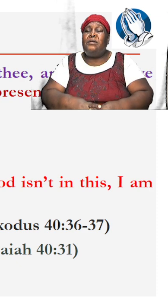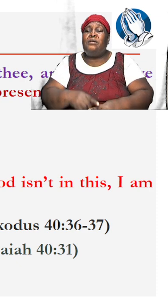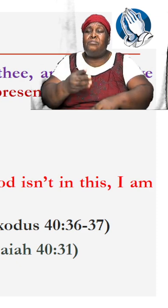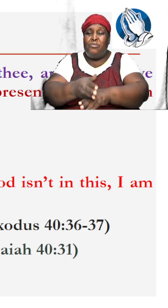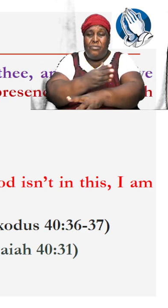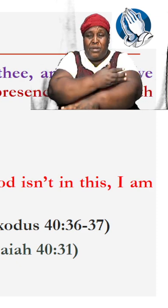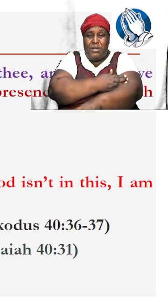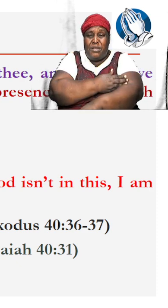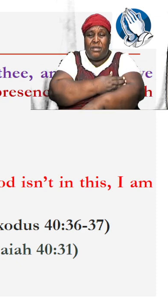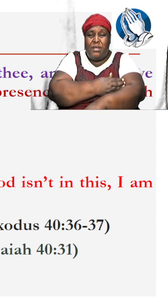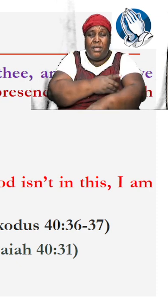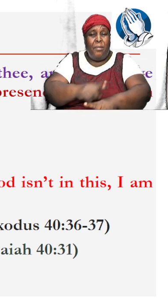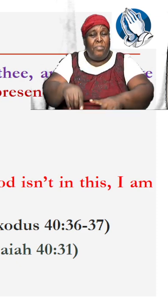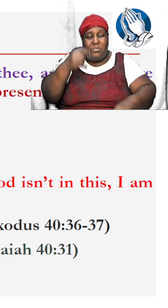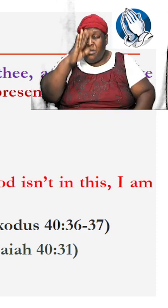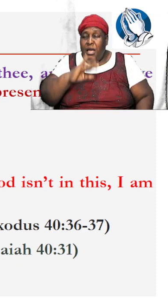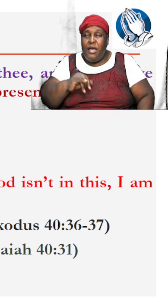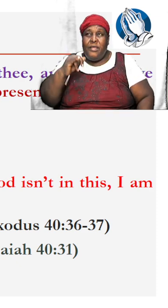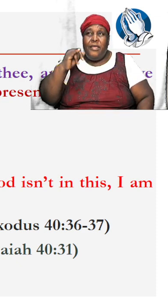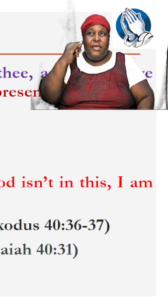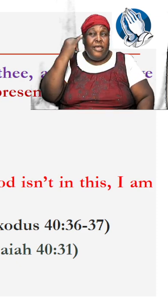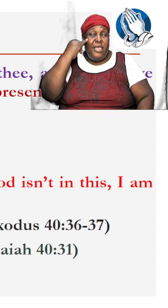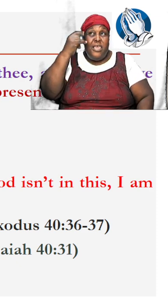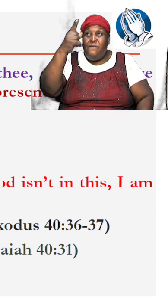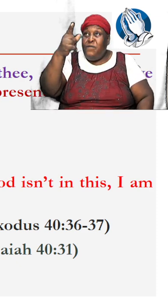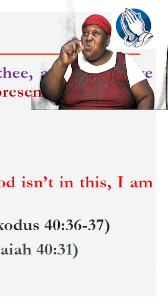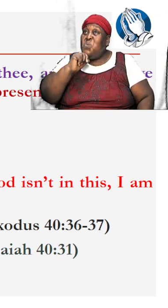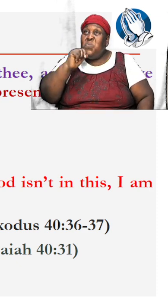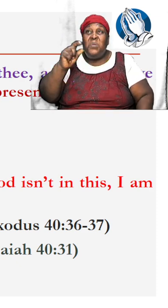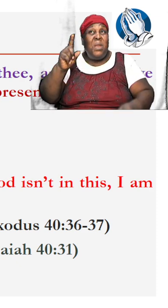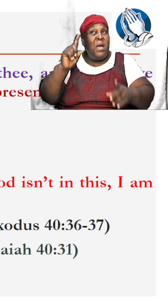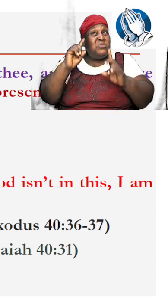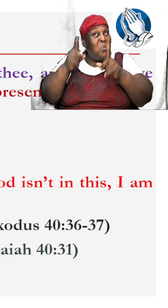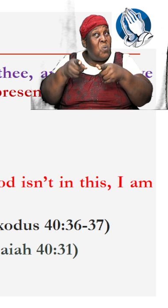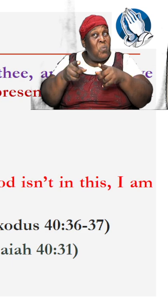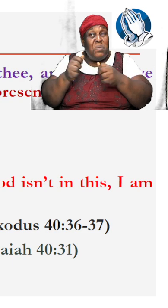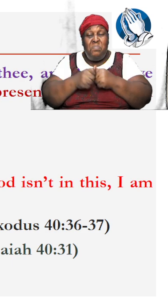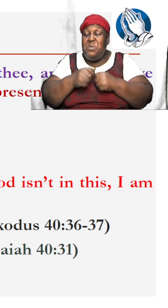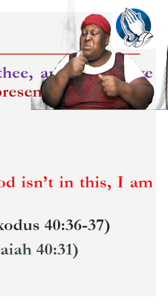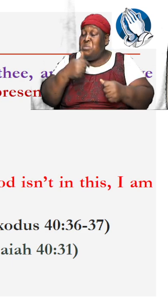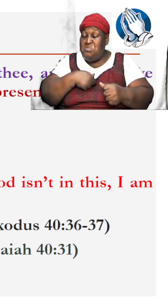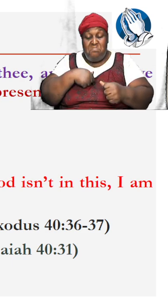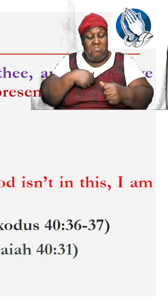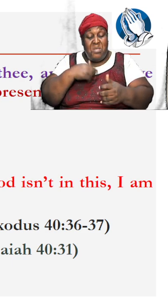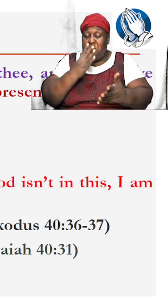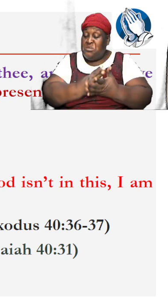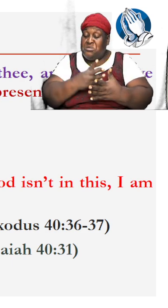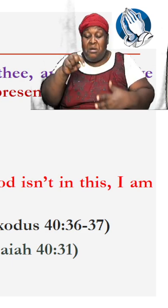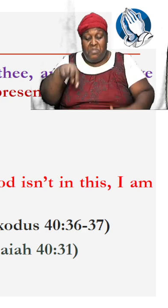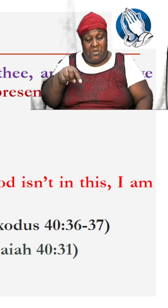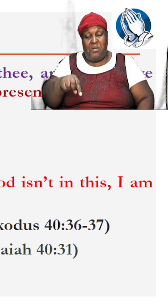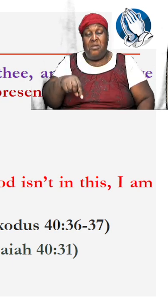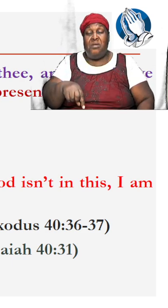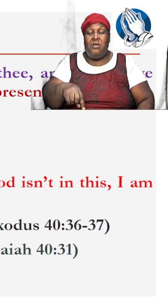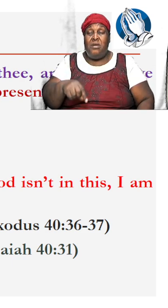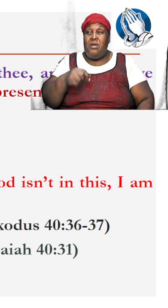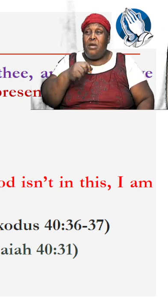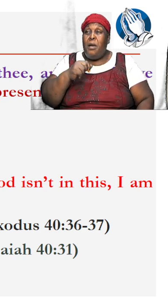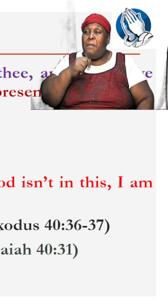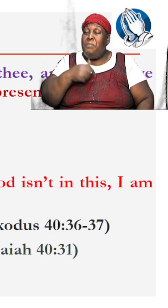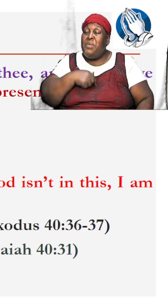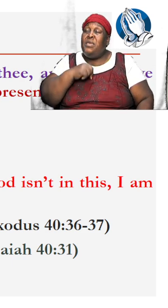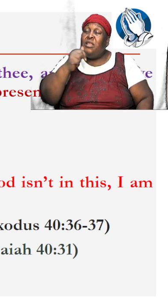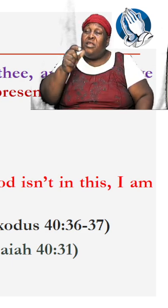go, I not going go. If you are not in it, I am not willing to be a part of it. I'm not going to change for the